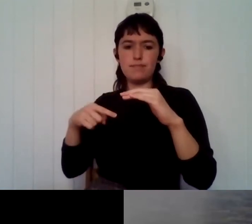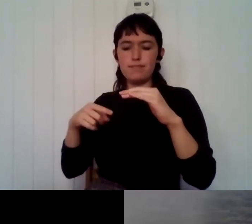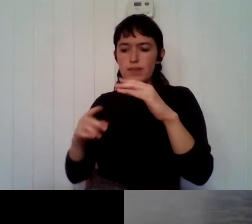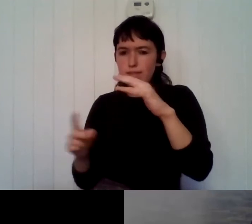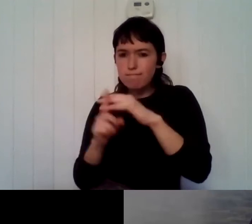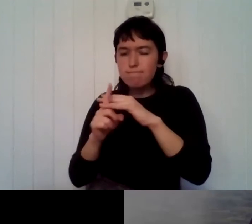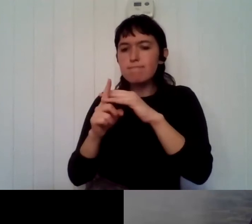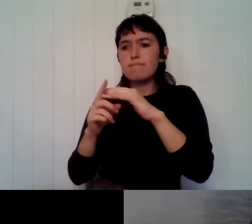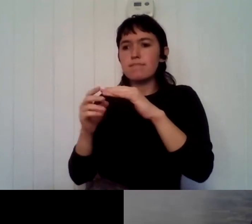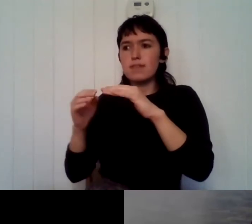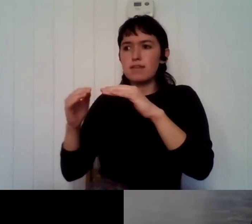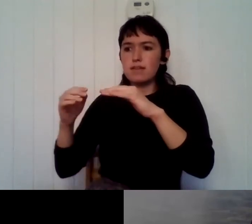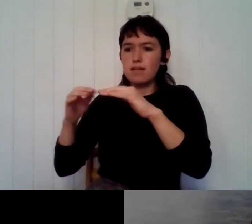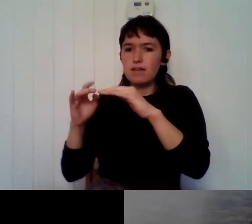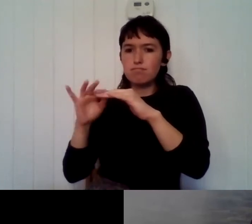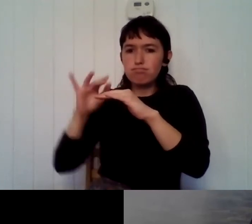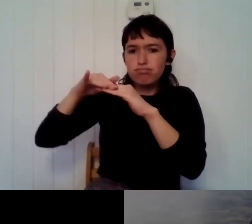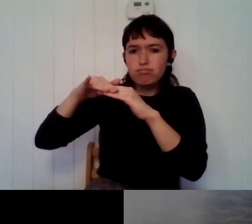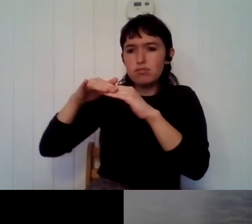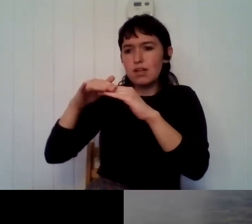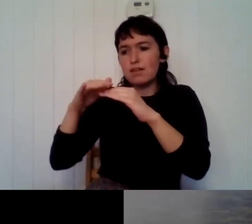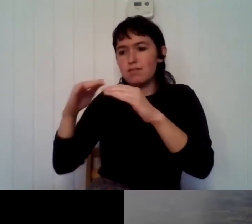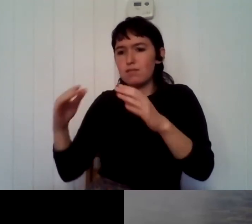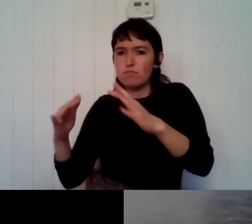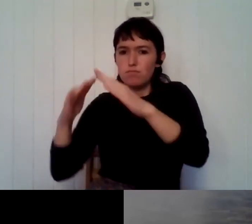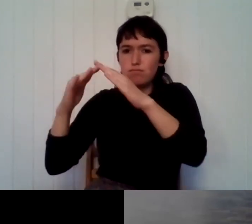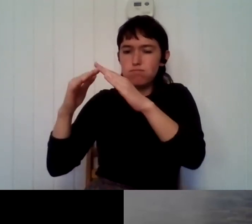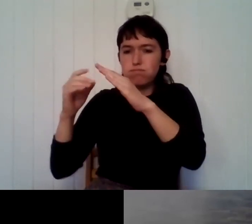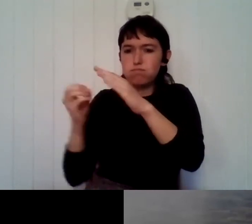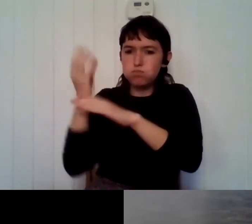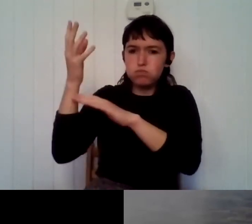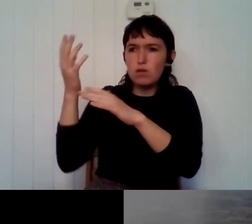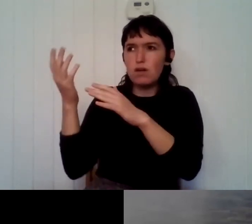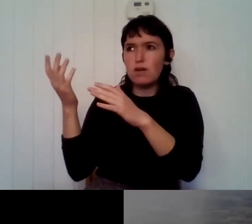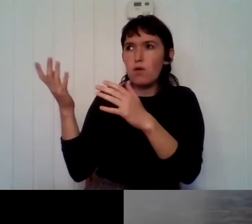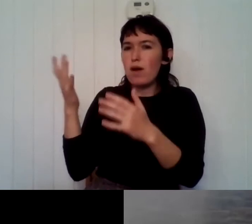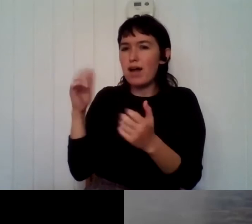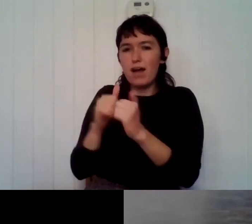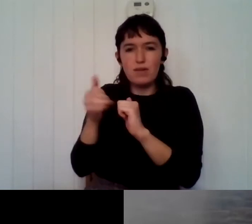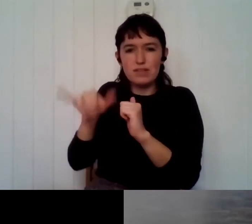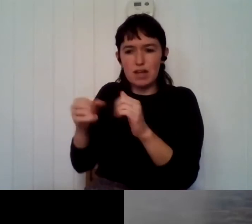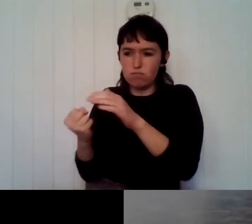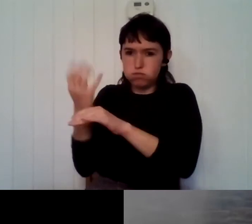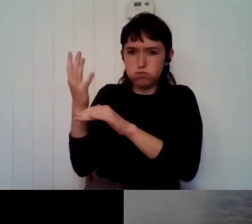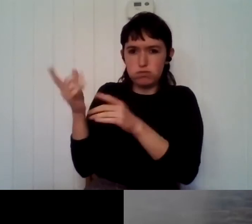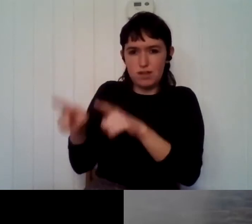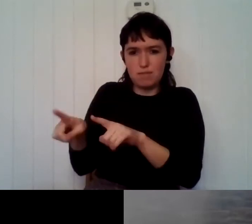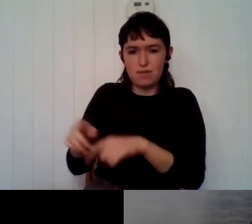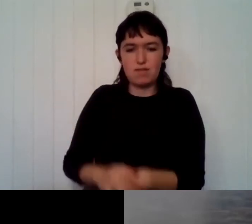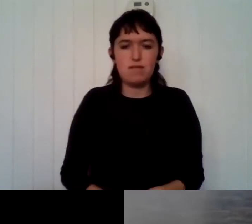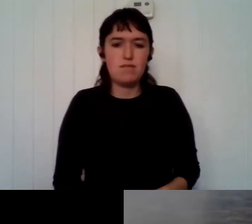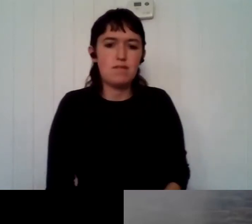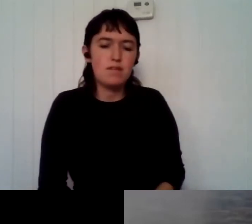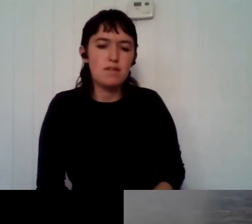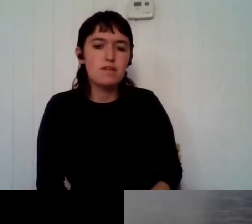But how, like, what makes it kaboom? Like, what makes the eruption happen? Okay, so the short answer